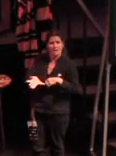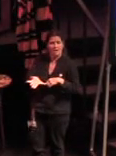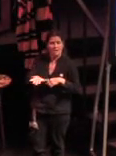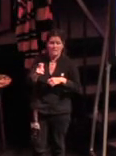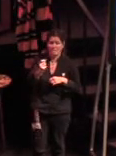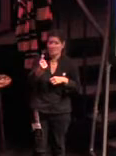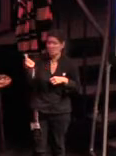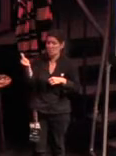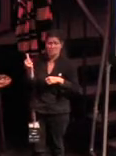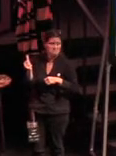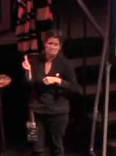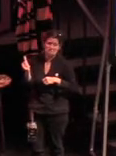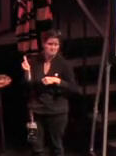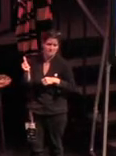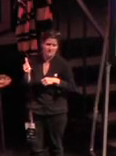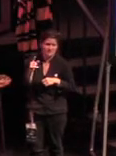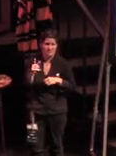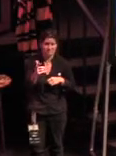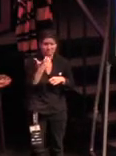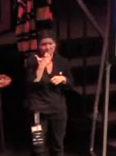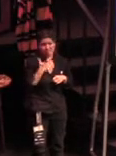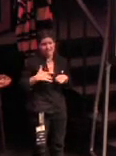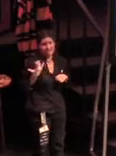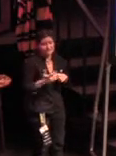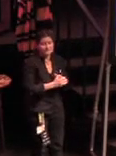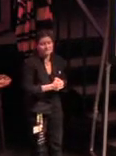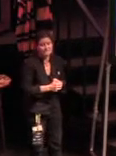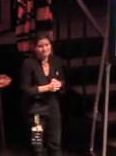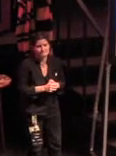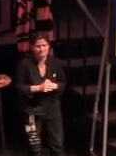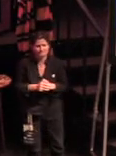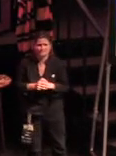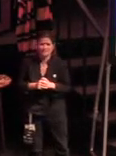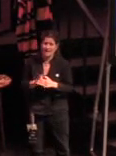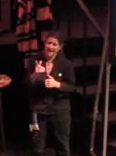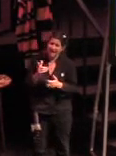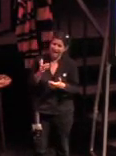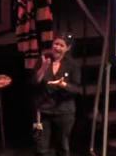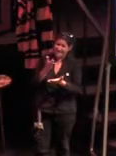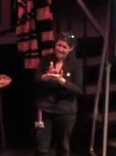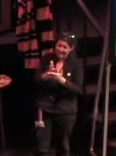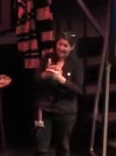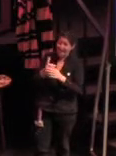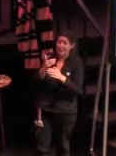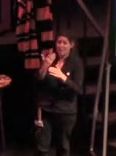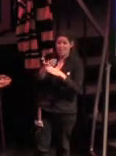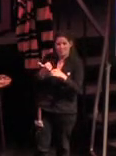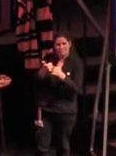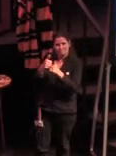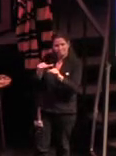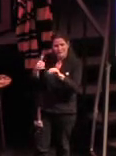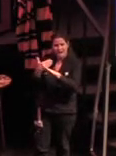life. But I worked really hard to include them, funnily enough, in what I was doing and to learn from